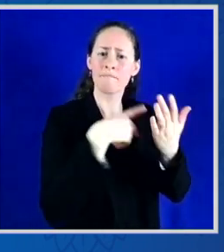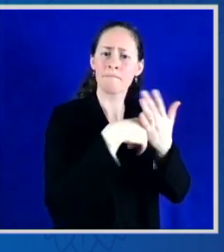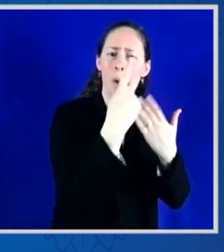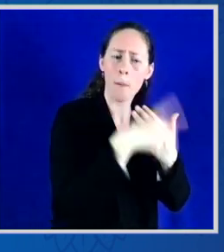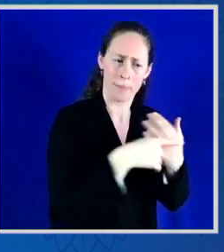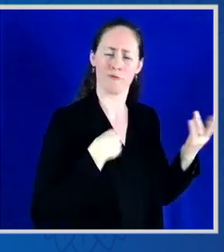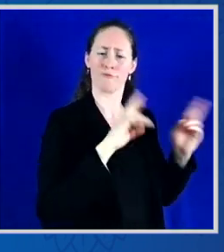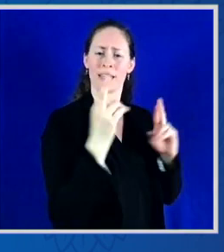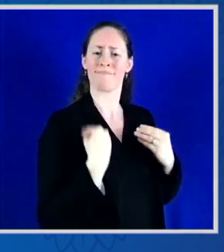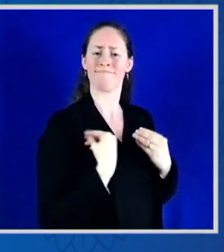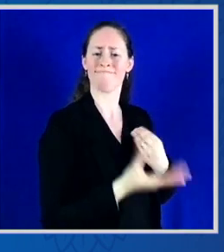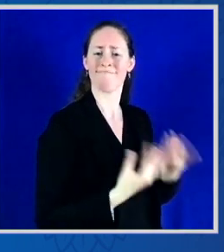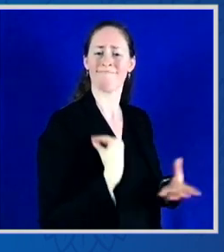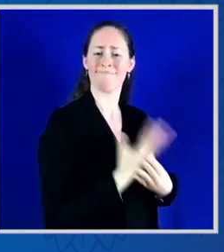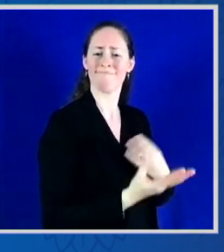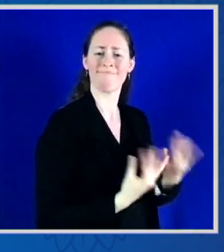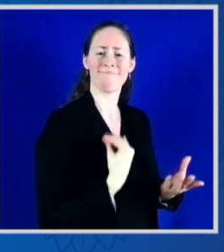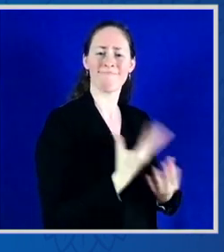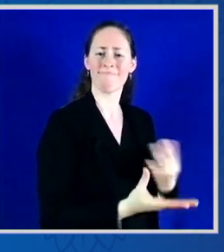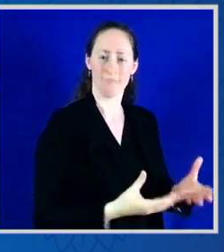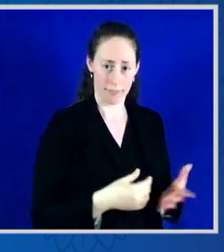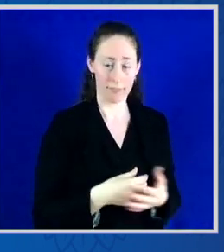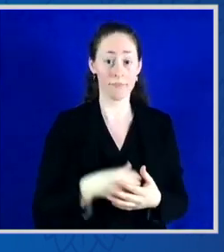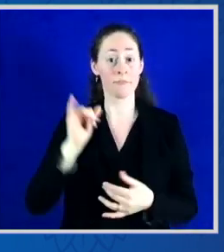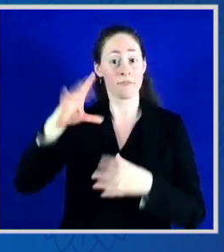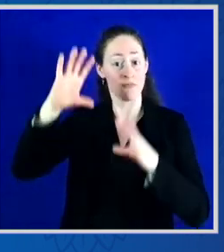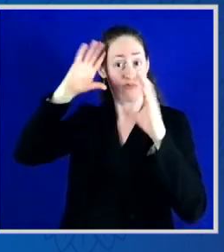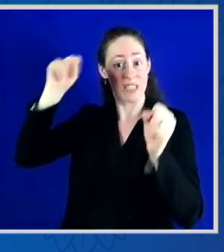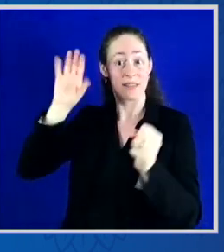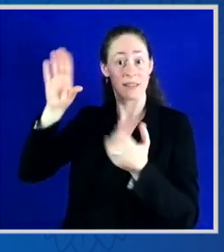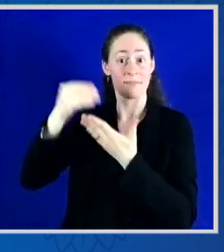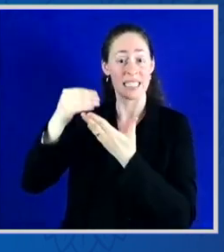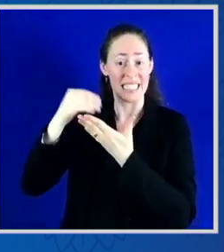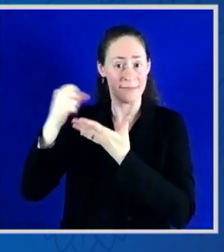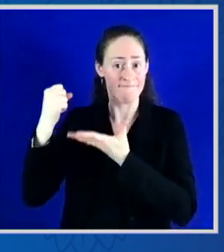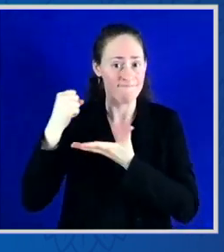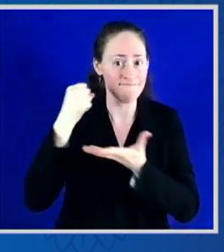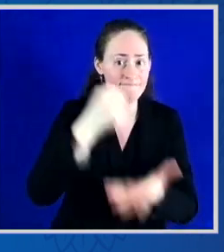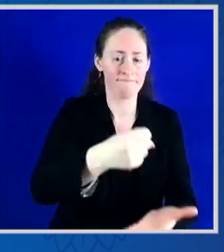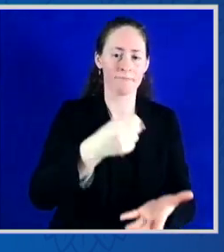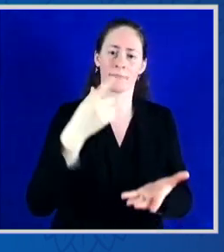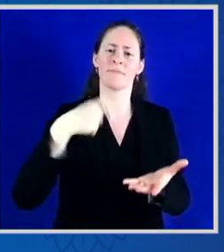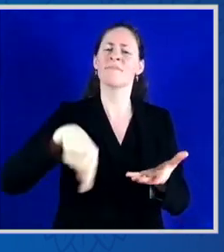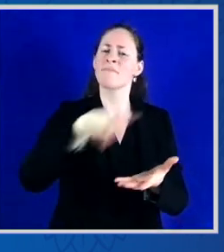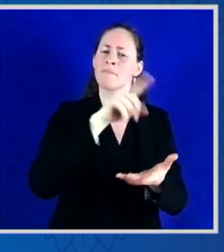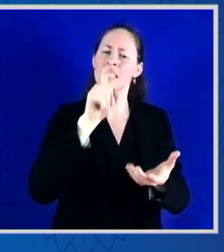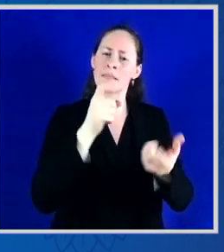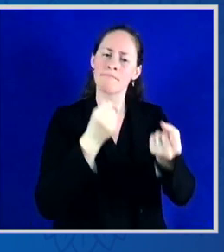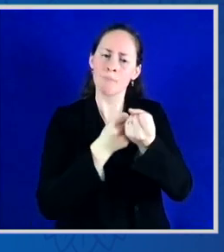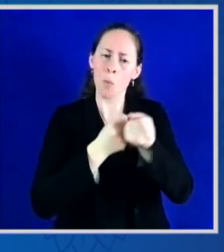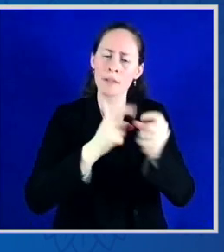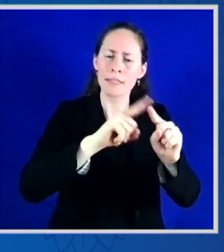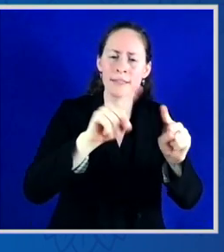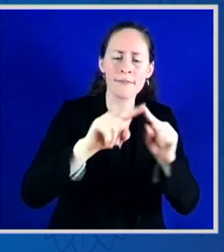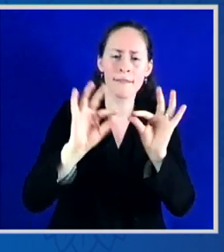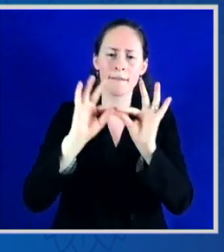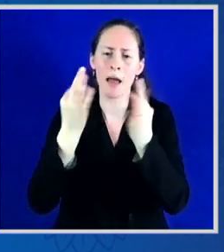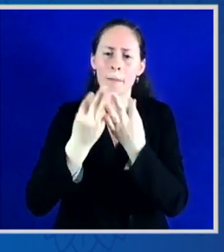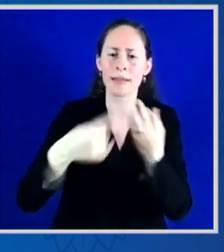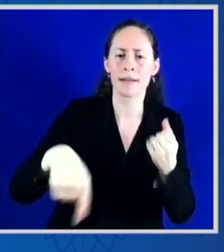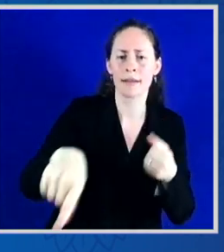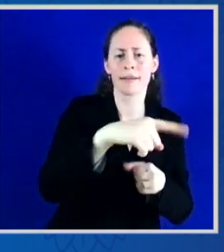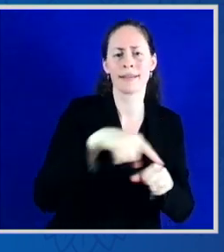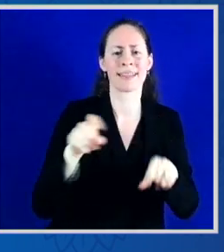administration's funding is offering much-needed relief to families by temporarily waiving the parents' portion of the cost of